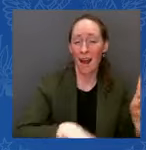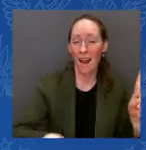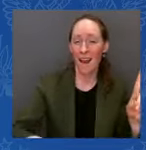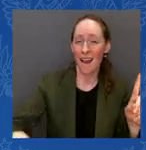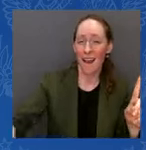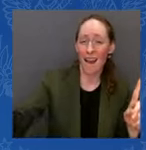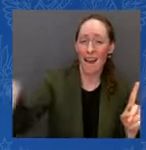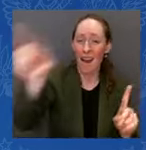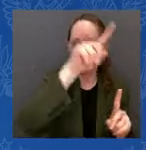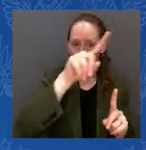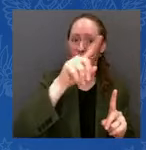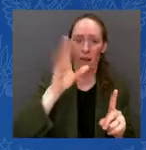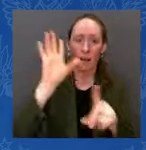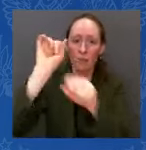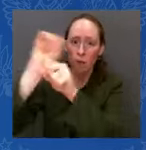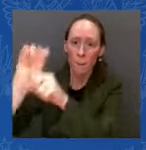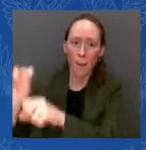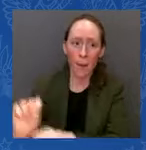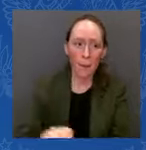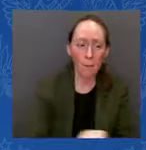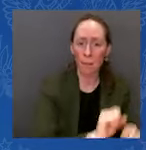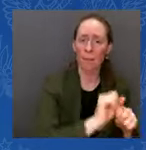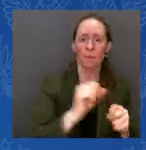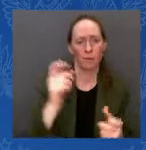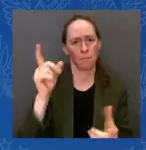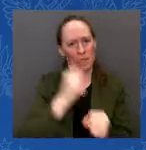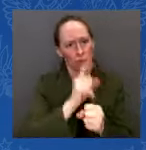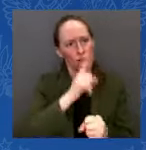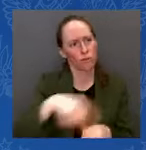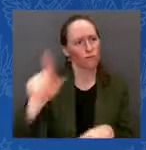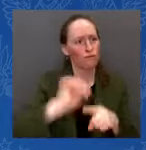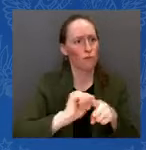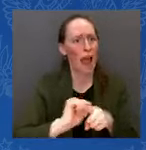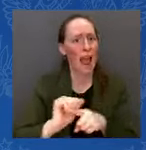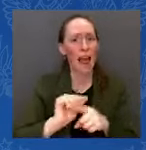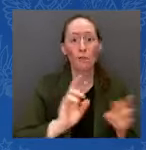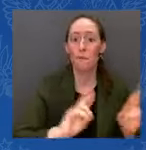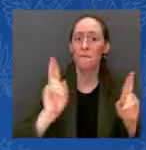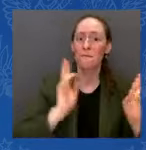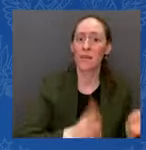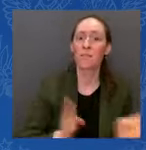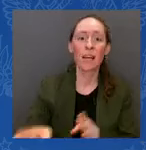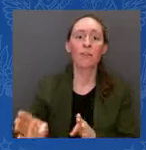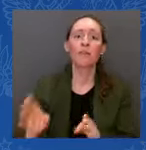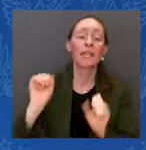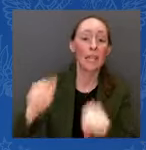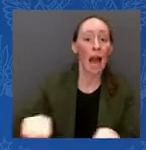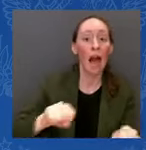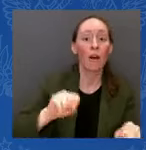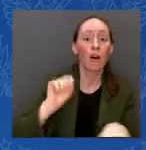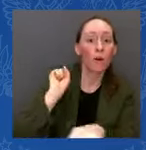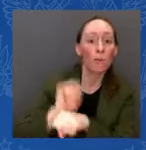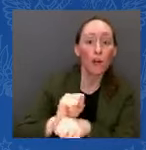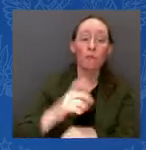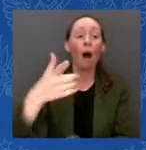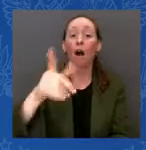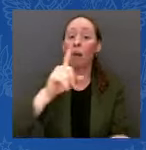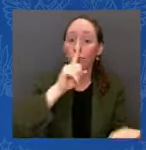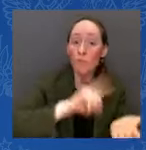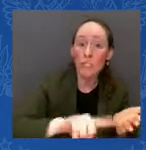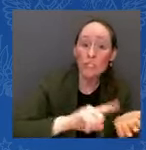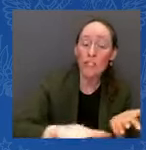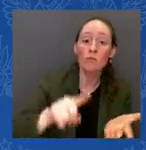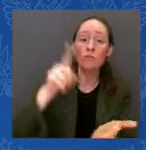jobs. Working together, our universities and research institutes will collaborate to train more Australians